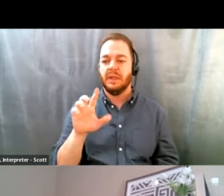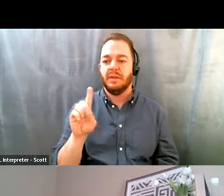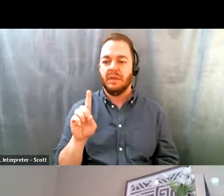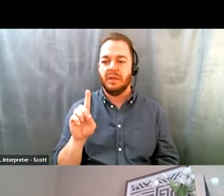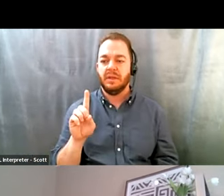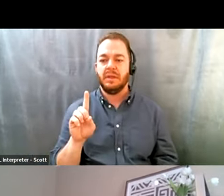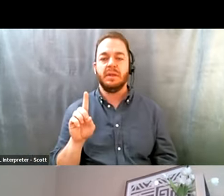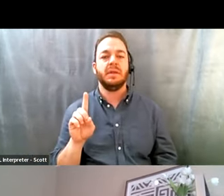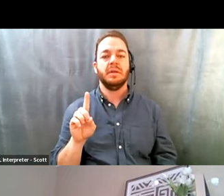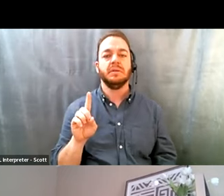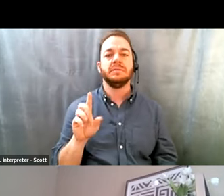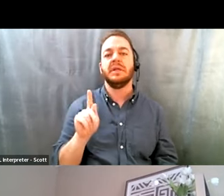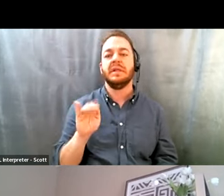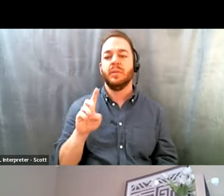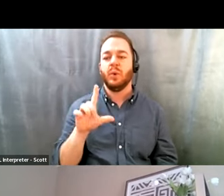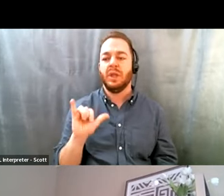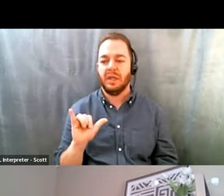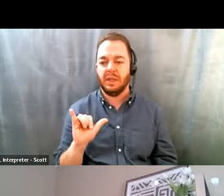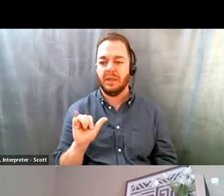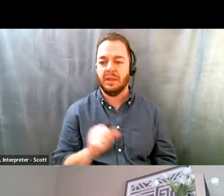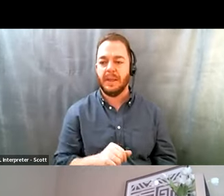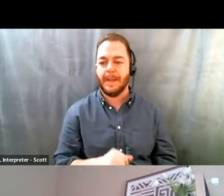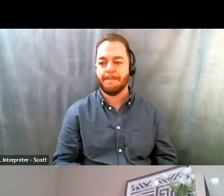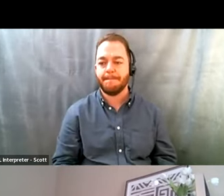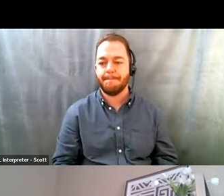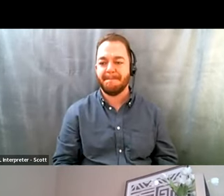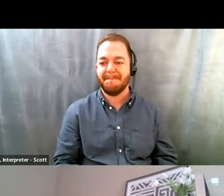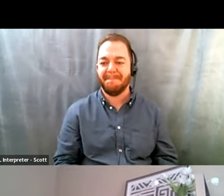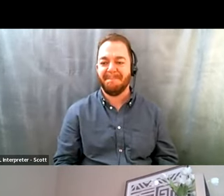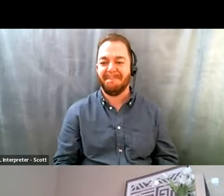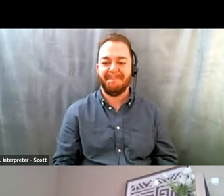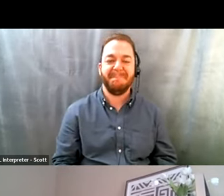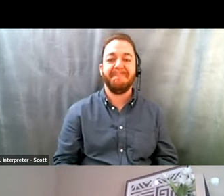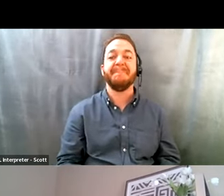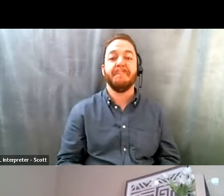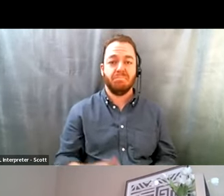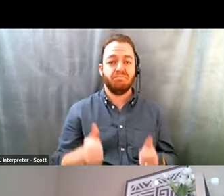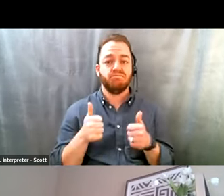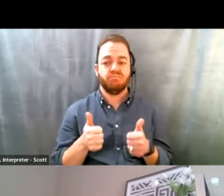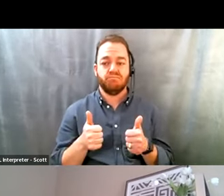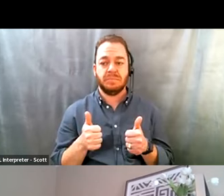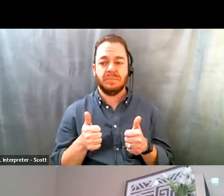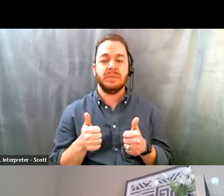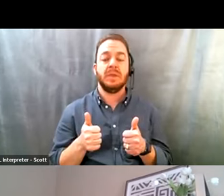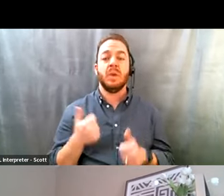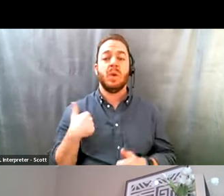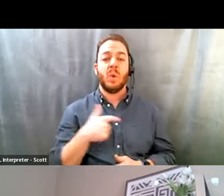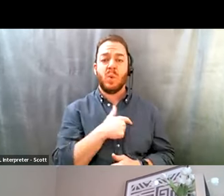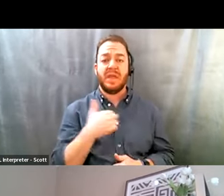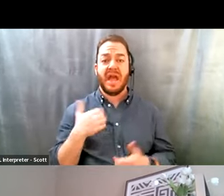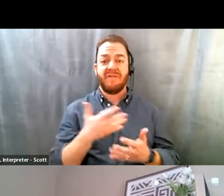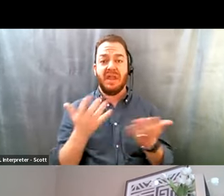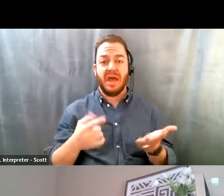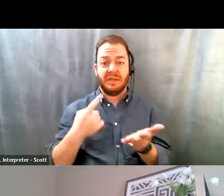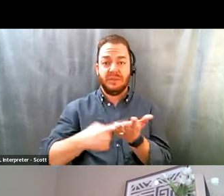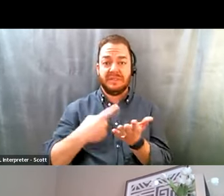and Kimberly. All right. Very well. So we have a lot to